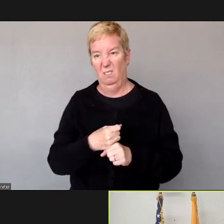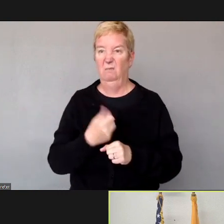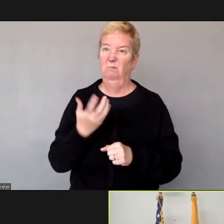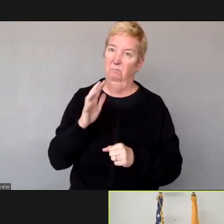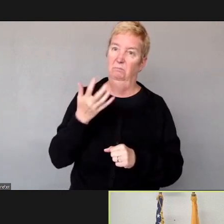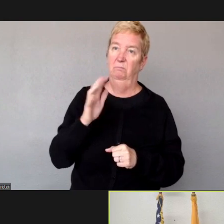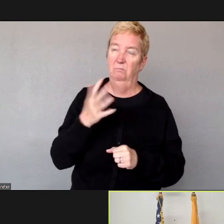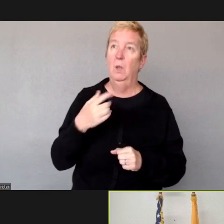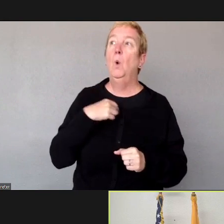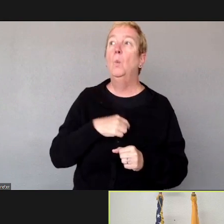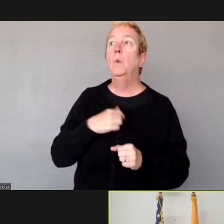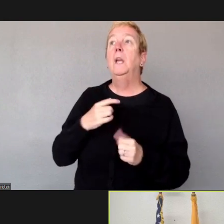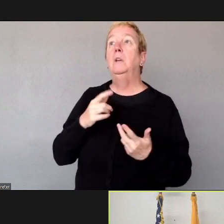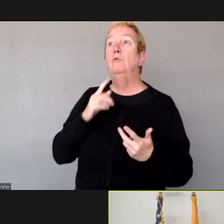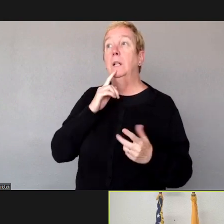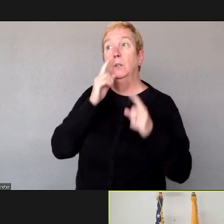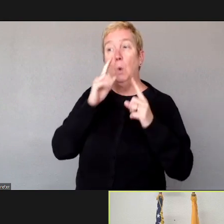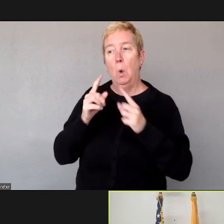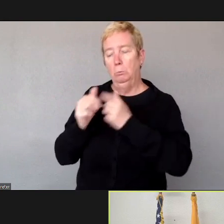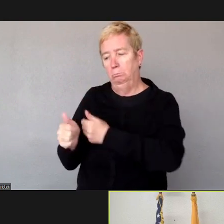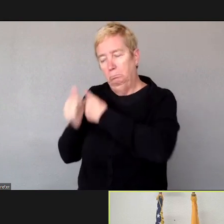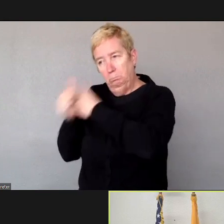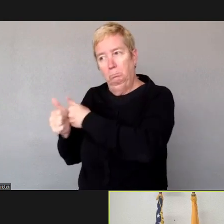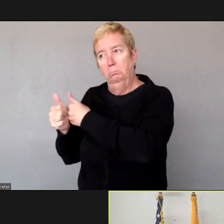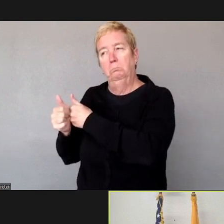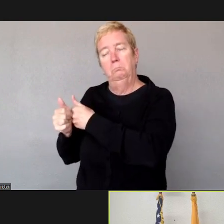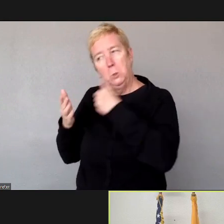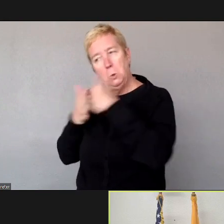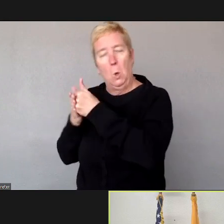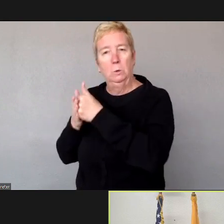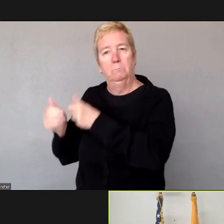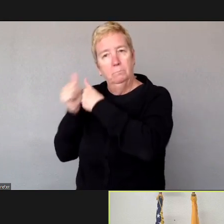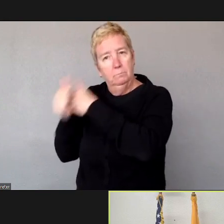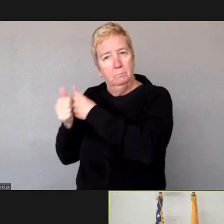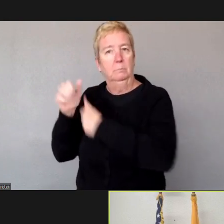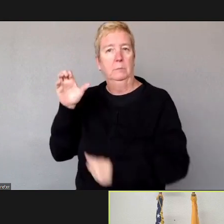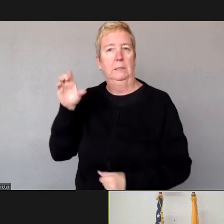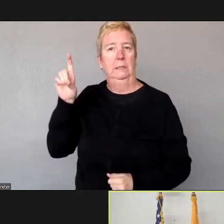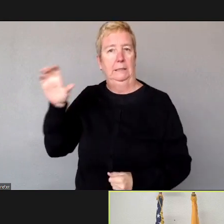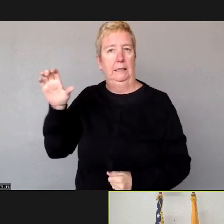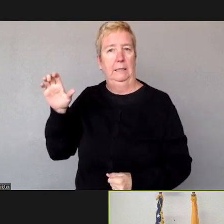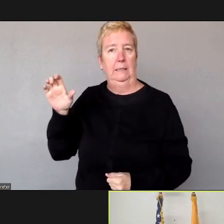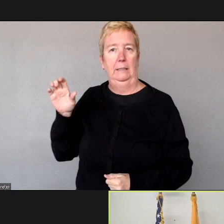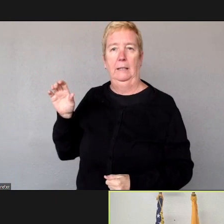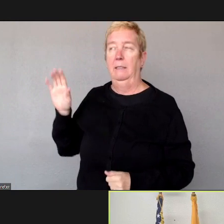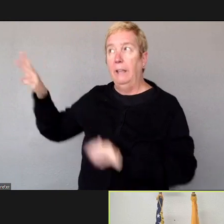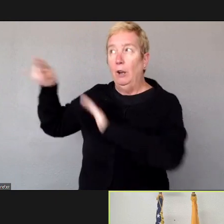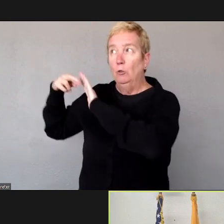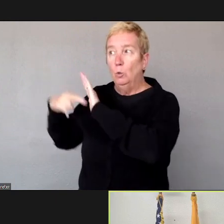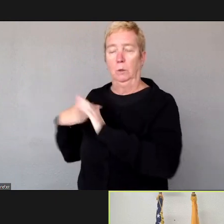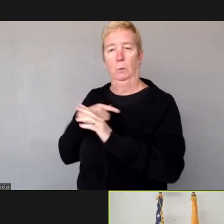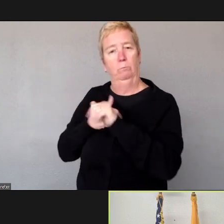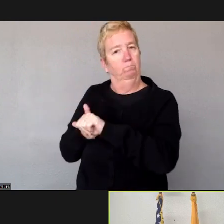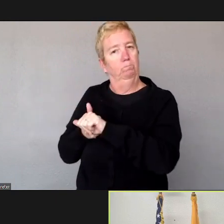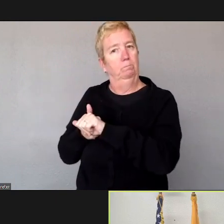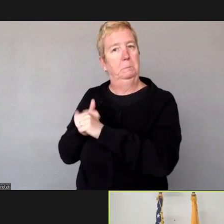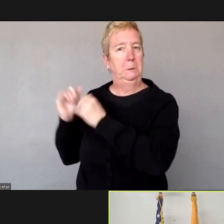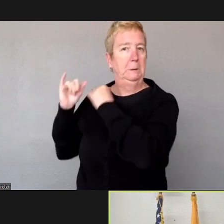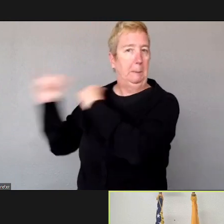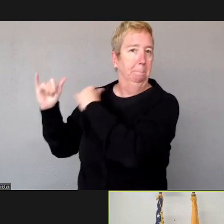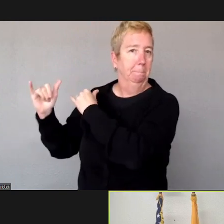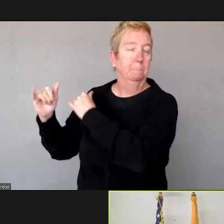as closely aligned with the CDC as we possibly can on everything. Unlike the beginning of the